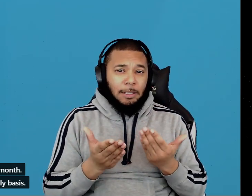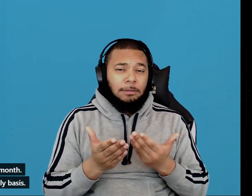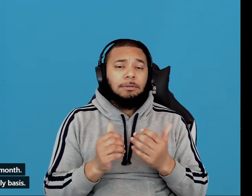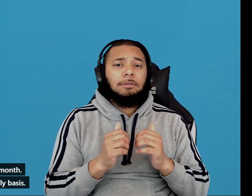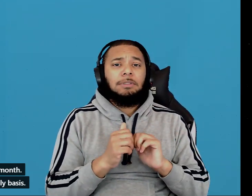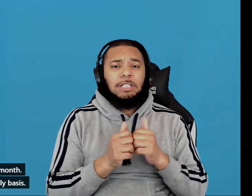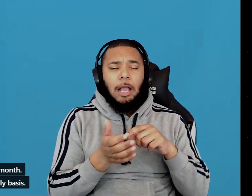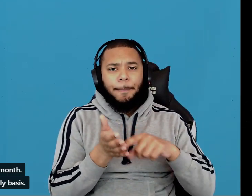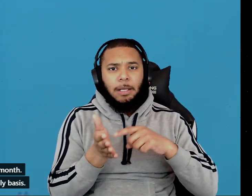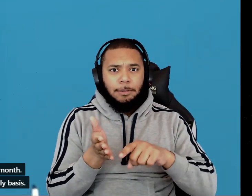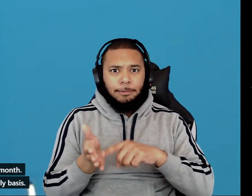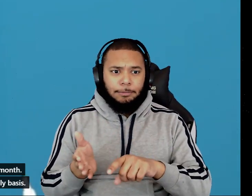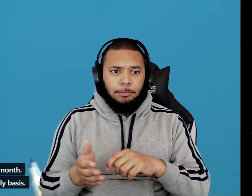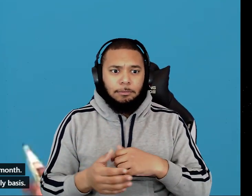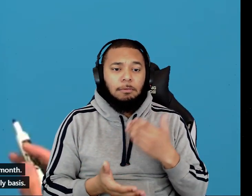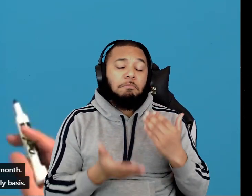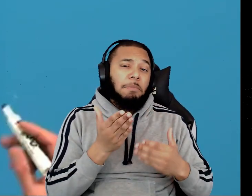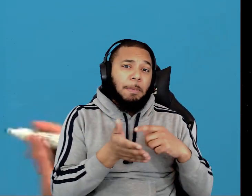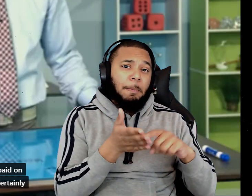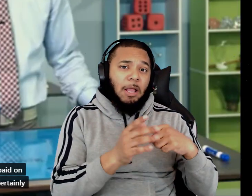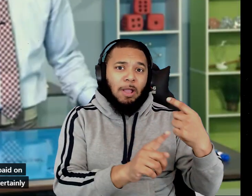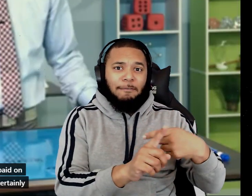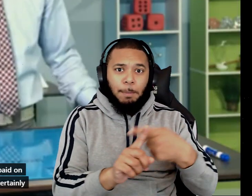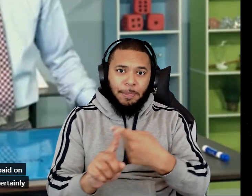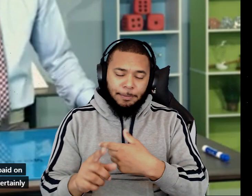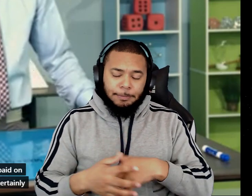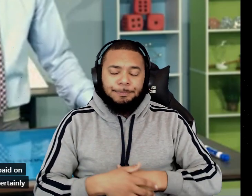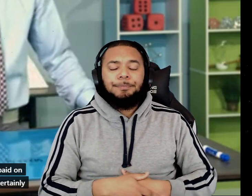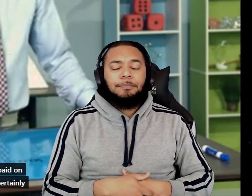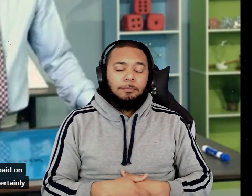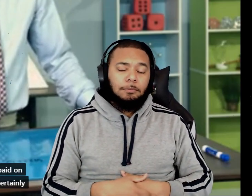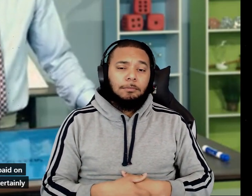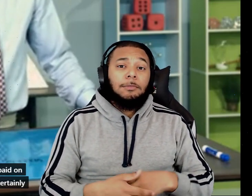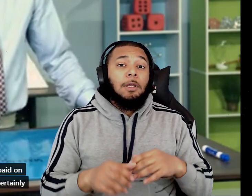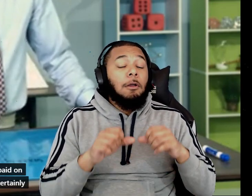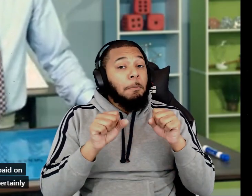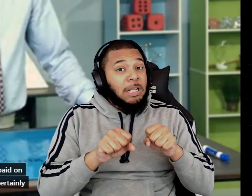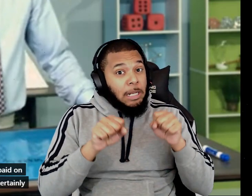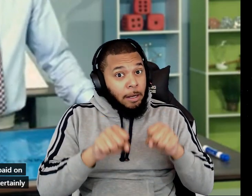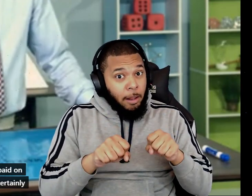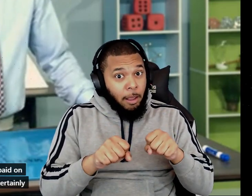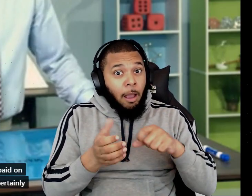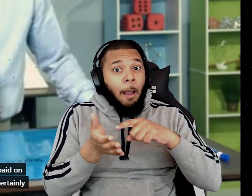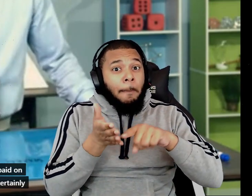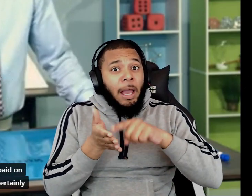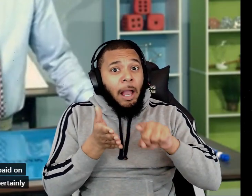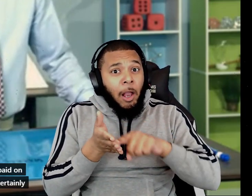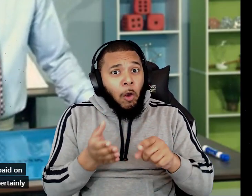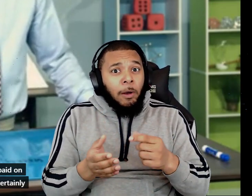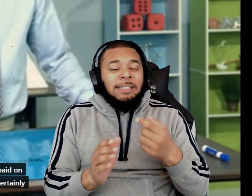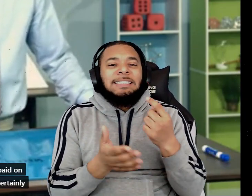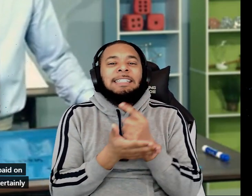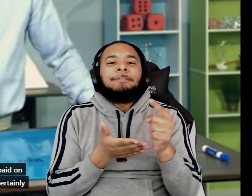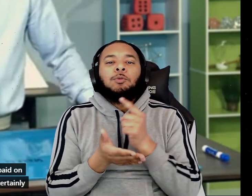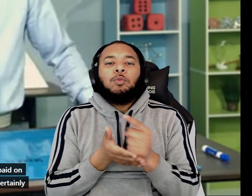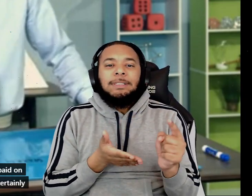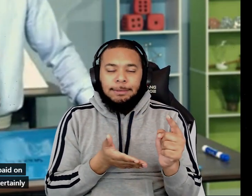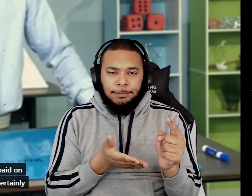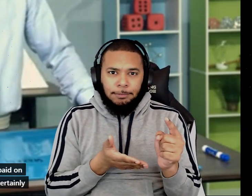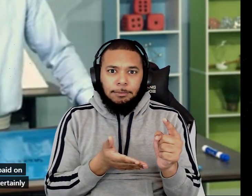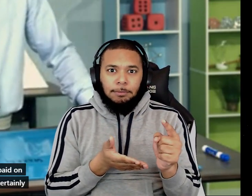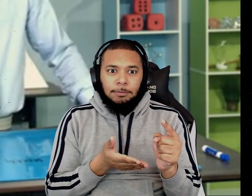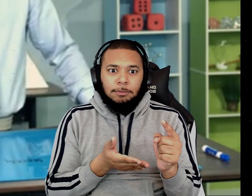$3,500 per month. You might get paid on a monthly basis. You could also potentially be paid on a weekly basis on a salary.